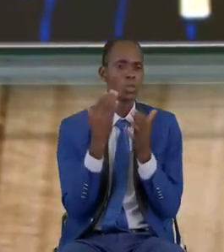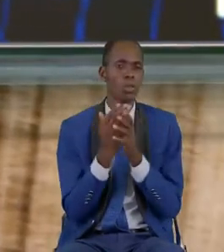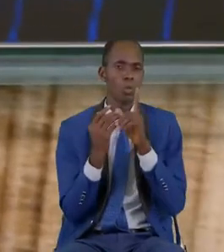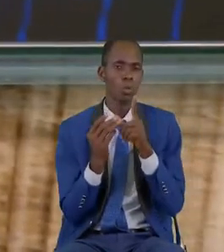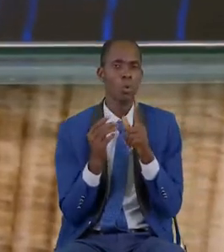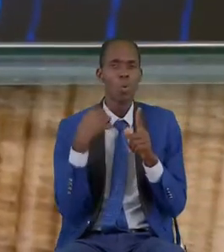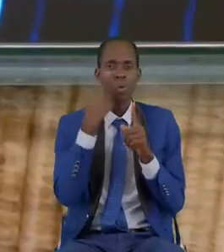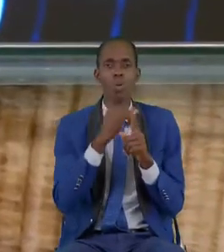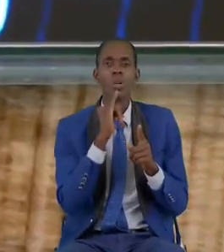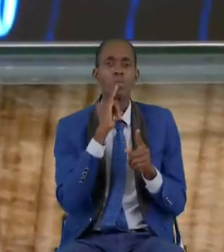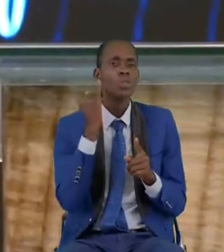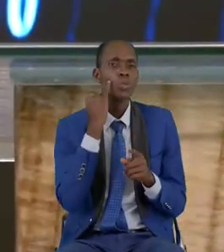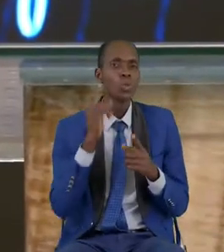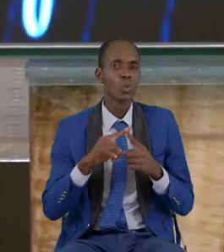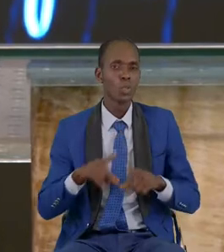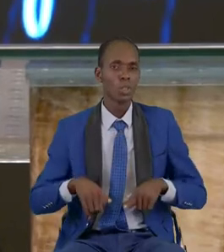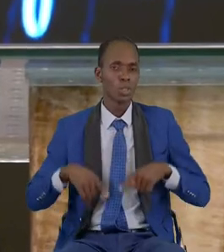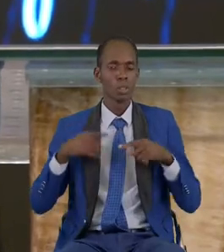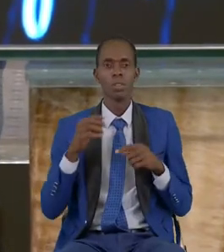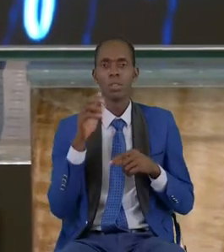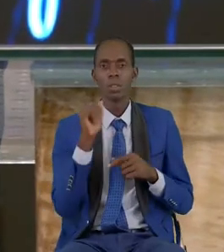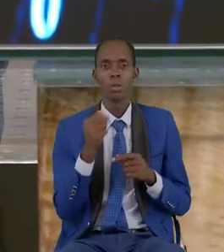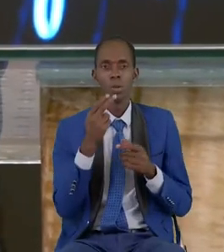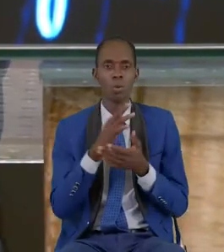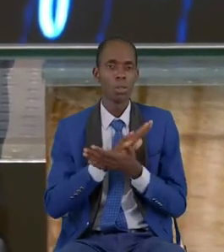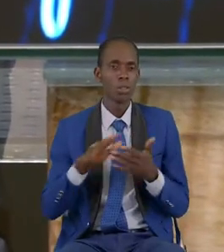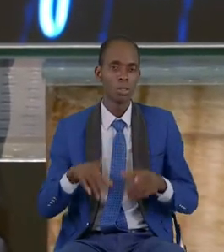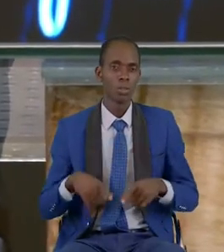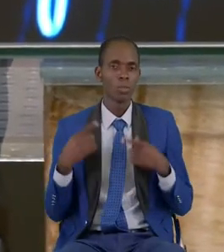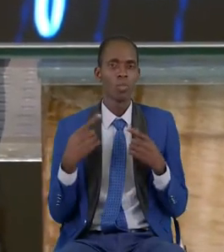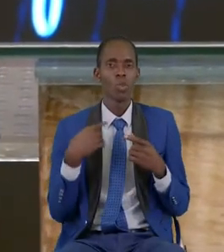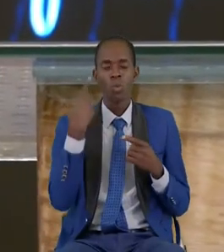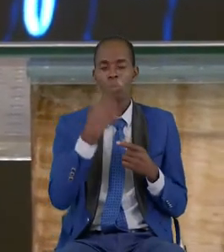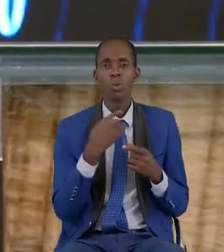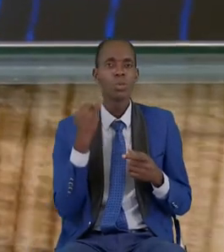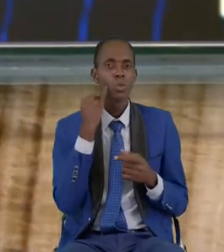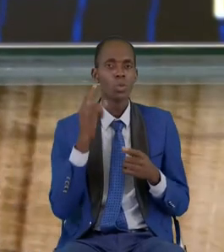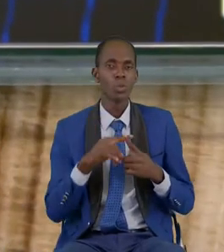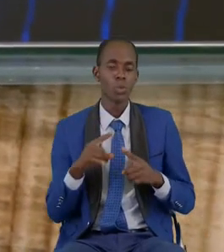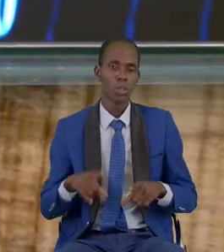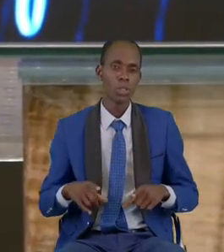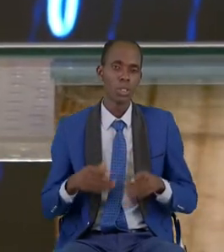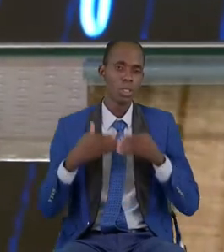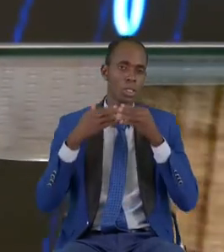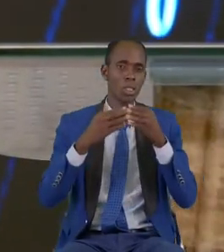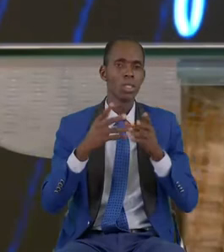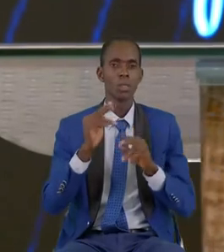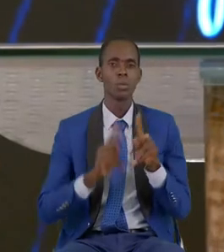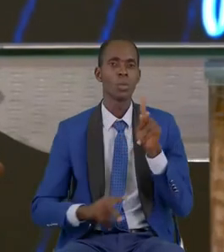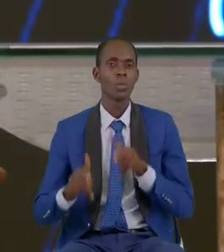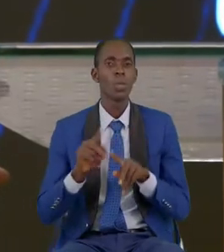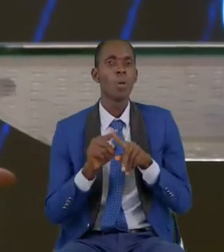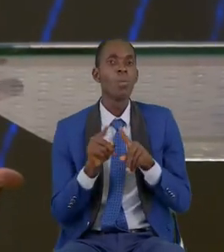a righteous life, who's supposed to lead the people, but has